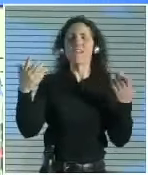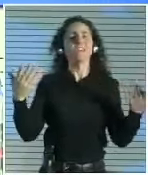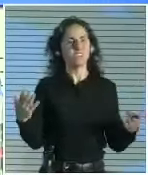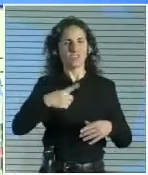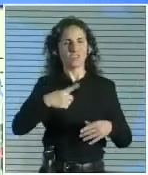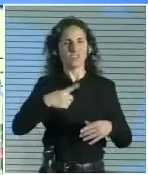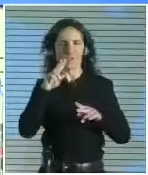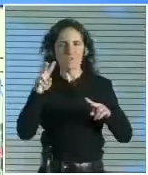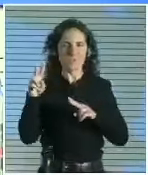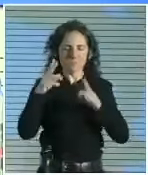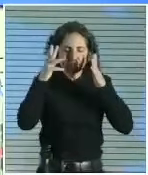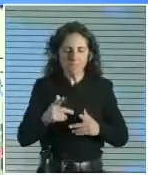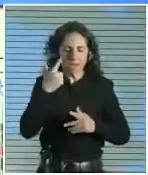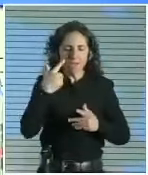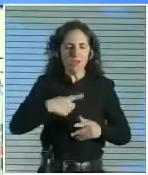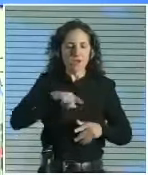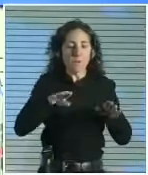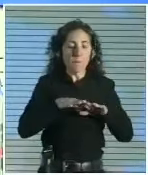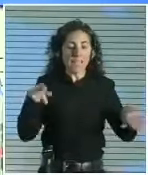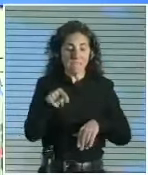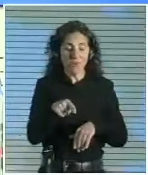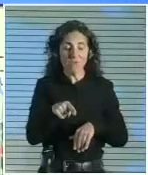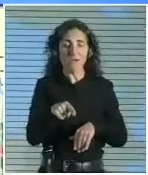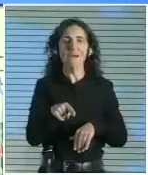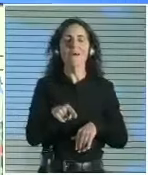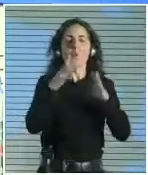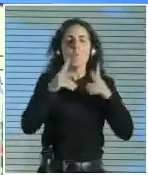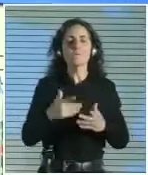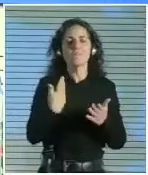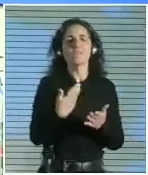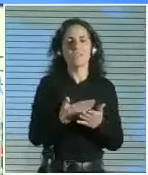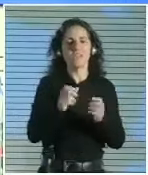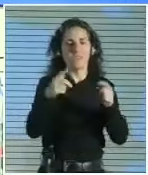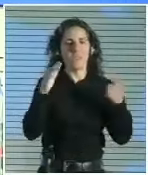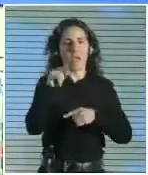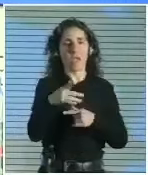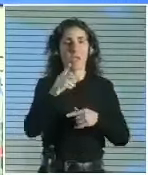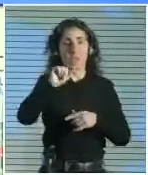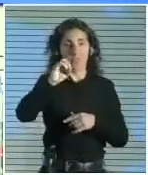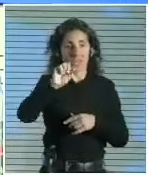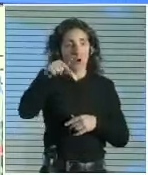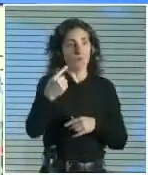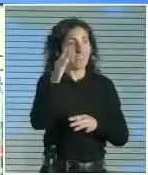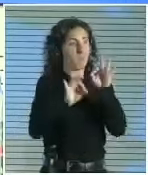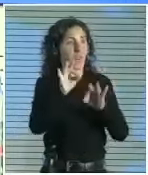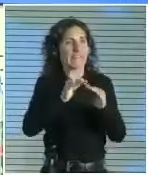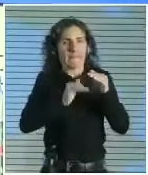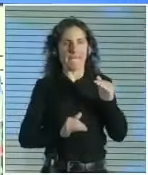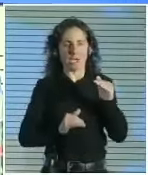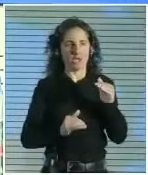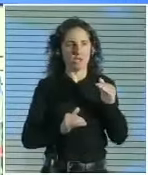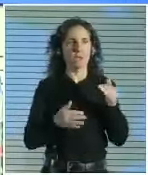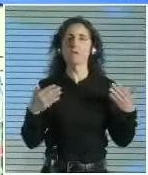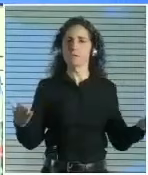as accommodations? And that was less than 0.5%. So there was a huge overwhelming majority of